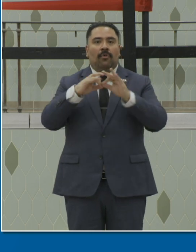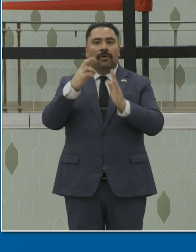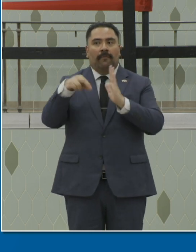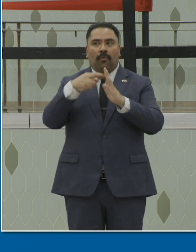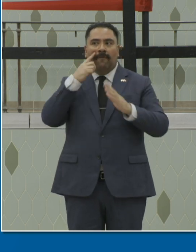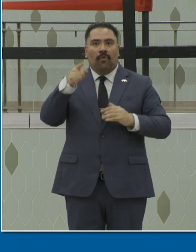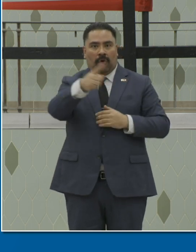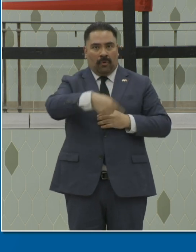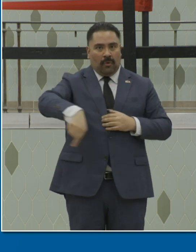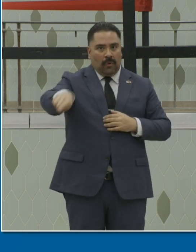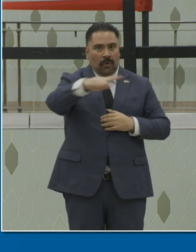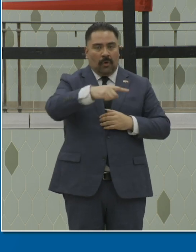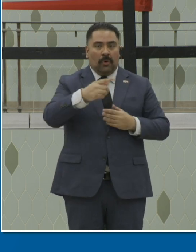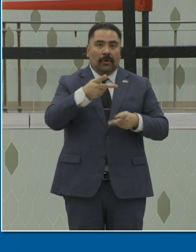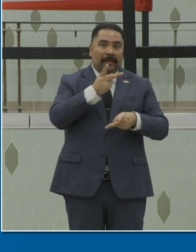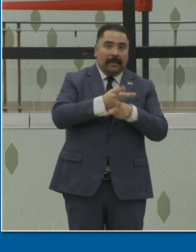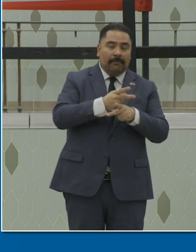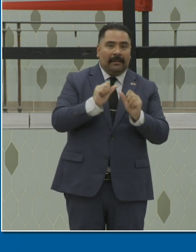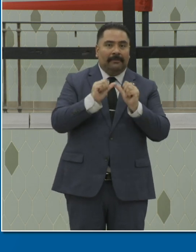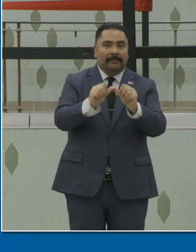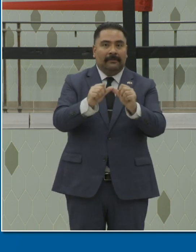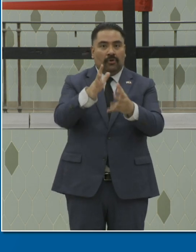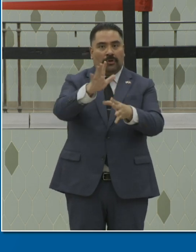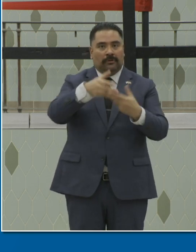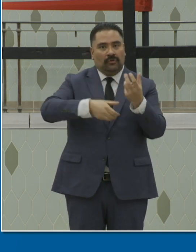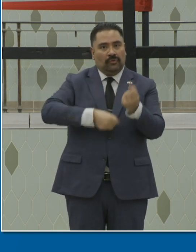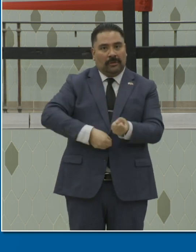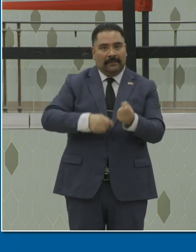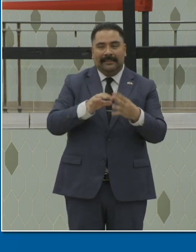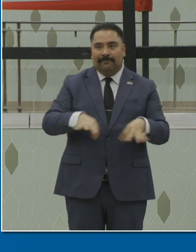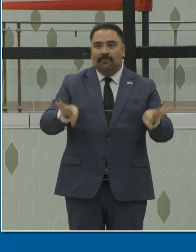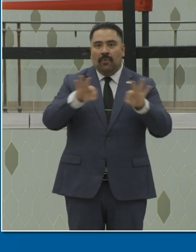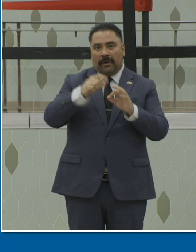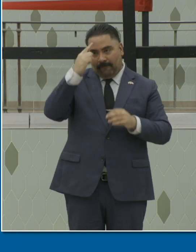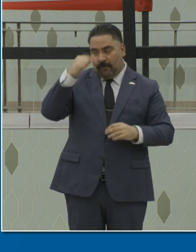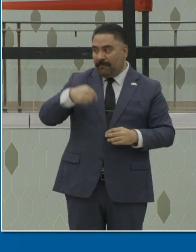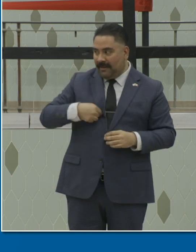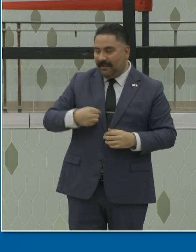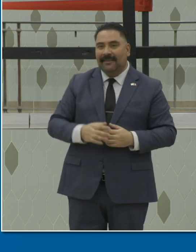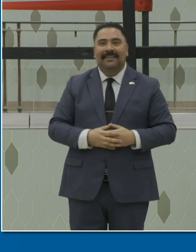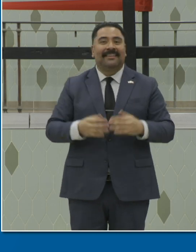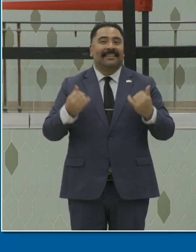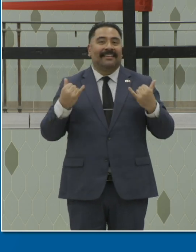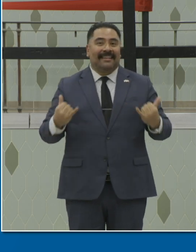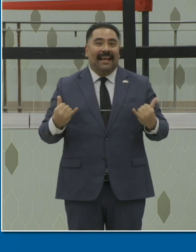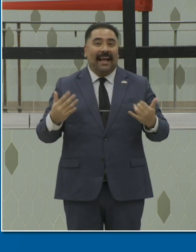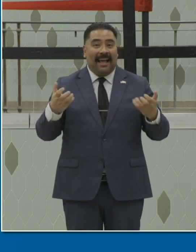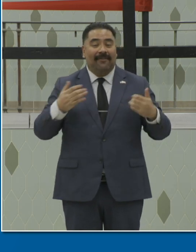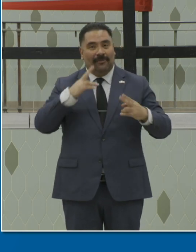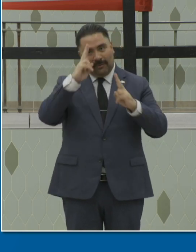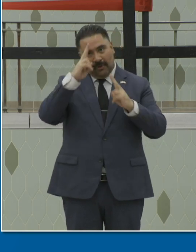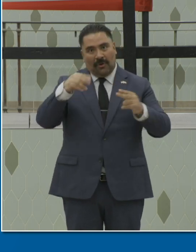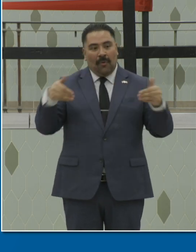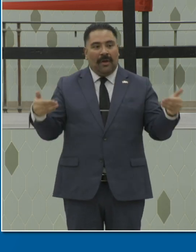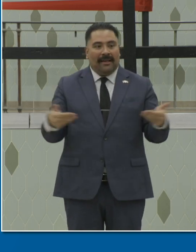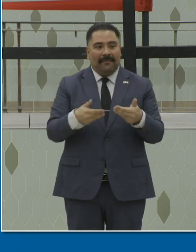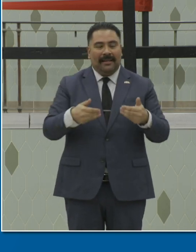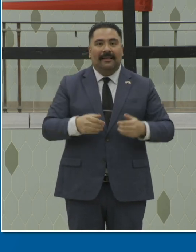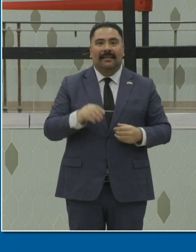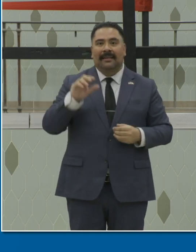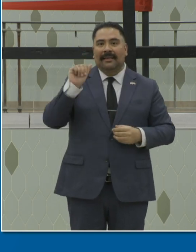your behalf, and gaining and keeping your trust are important to me. Now, I have the pleasure of